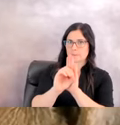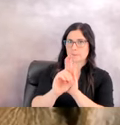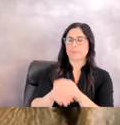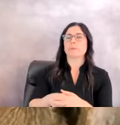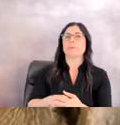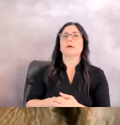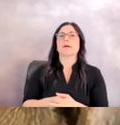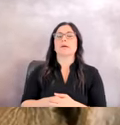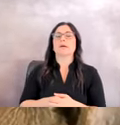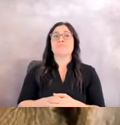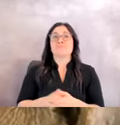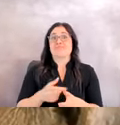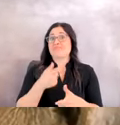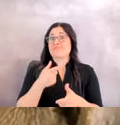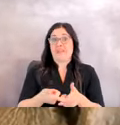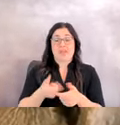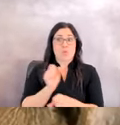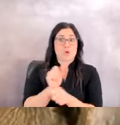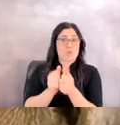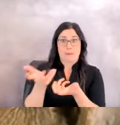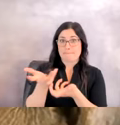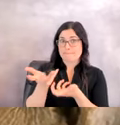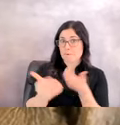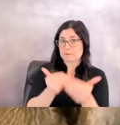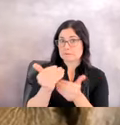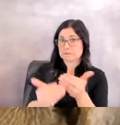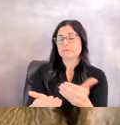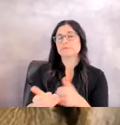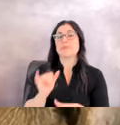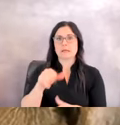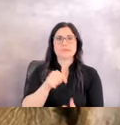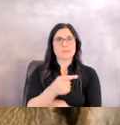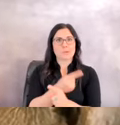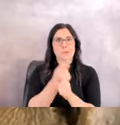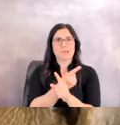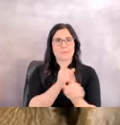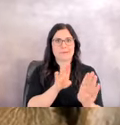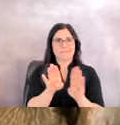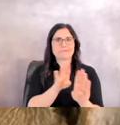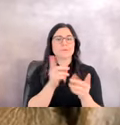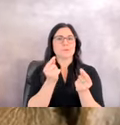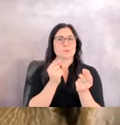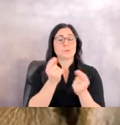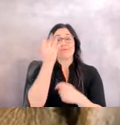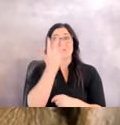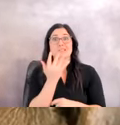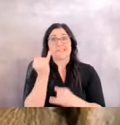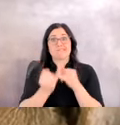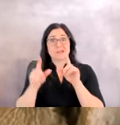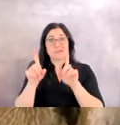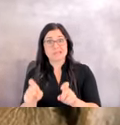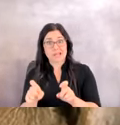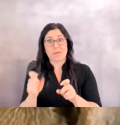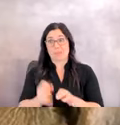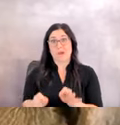then work through the process. So that is the appropriate. And unfortunately, if it's a final and the final is